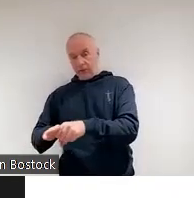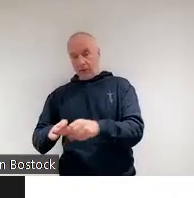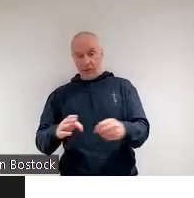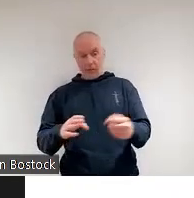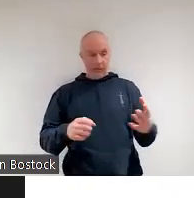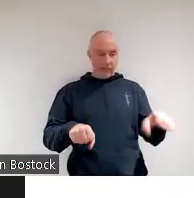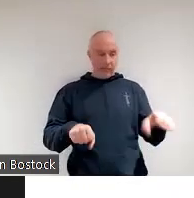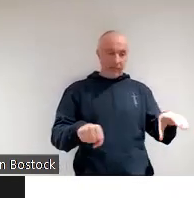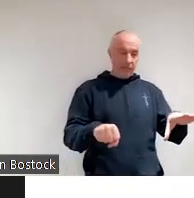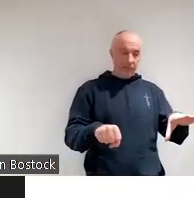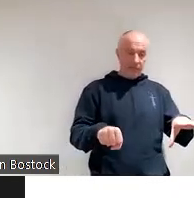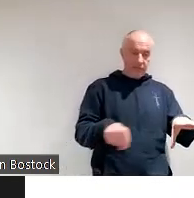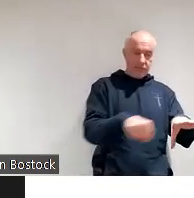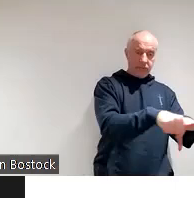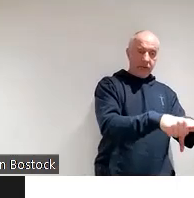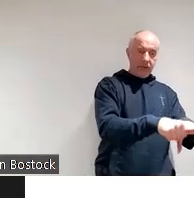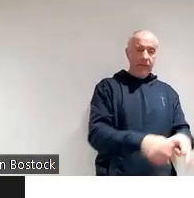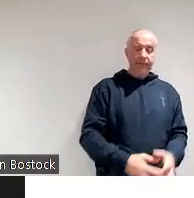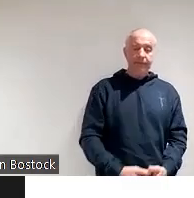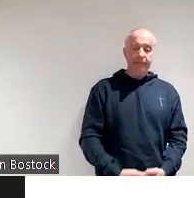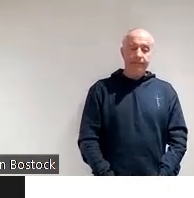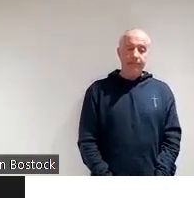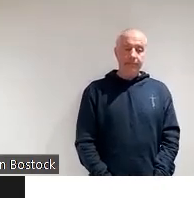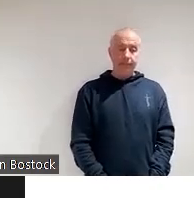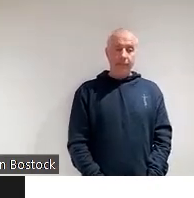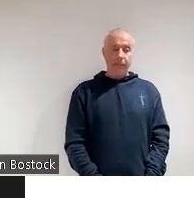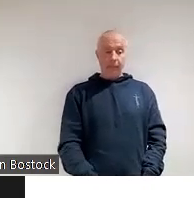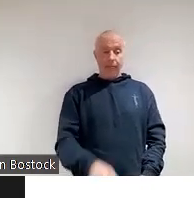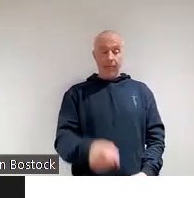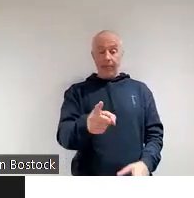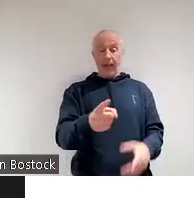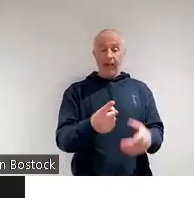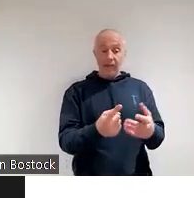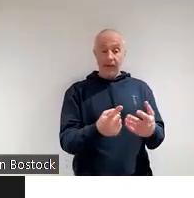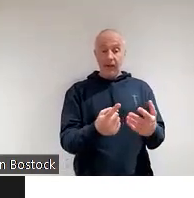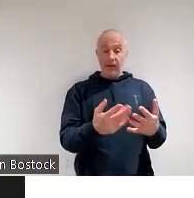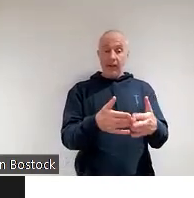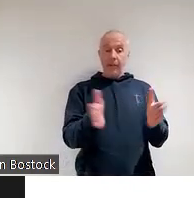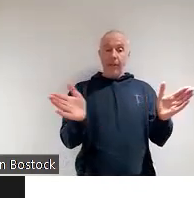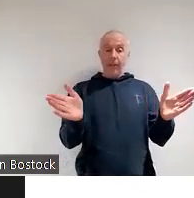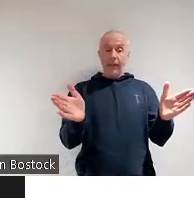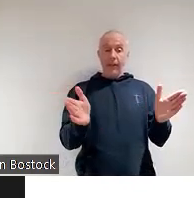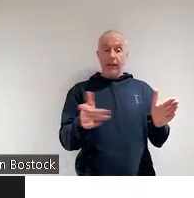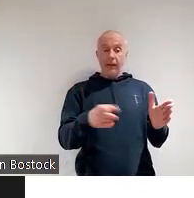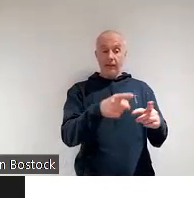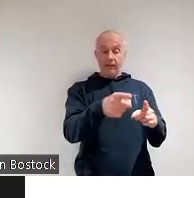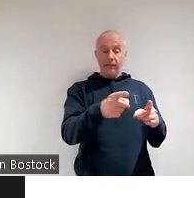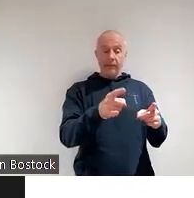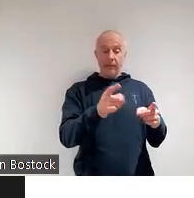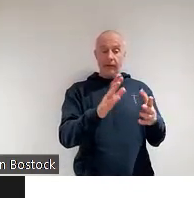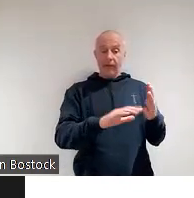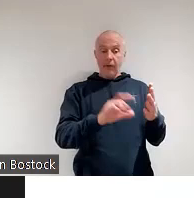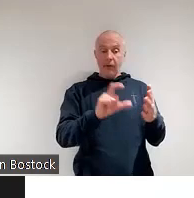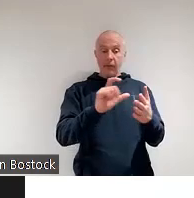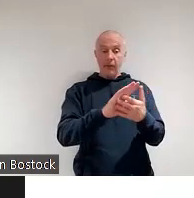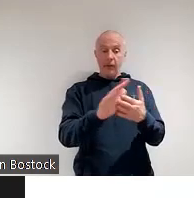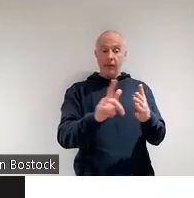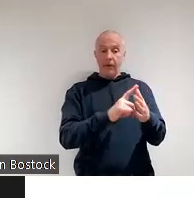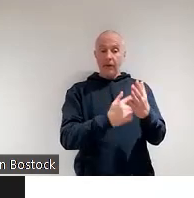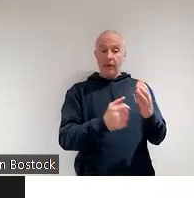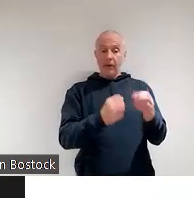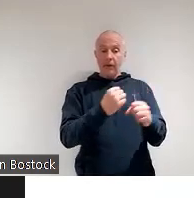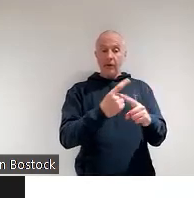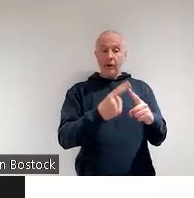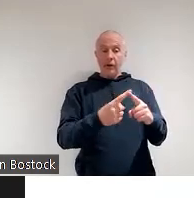well. So the first one is actually from ChargePoint, which they released last year. Very